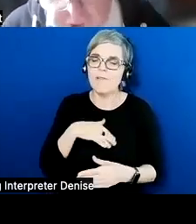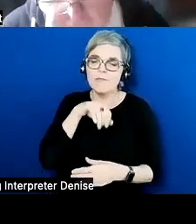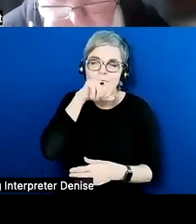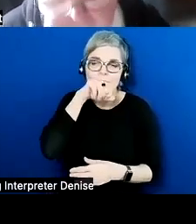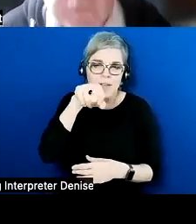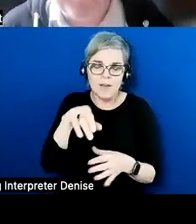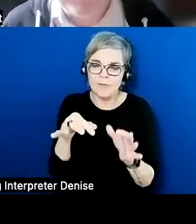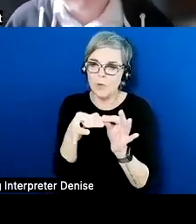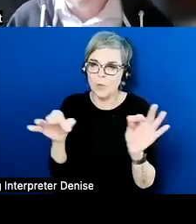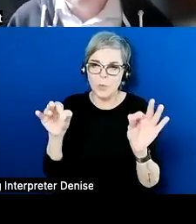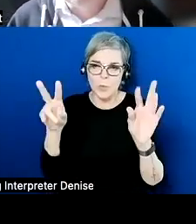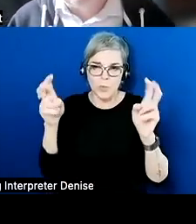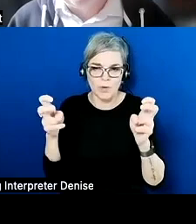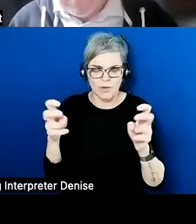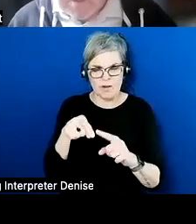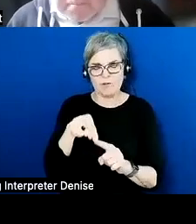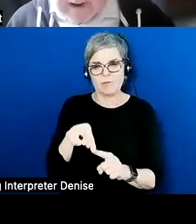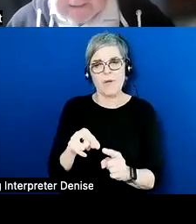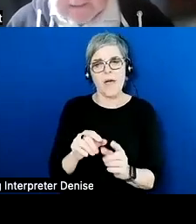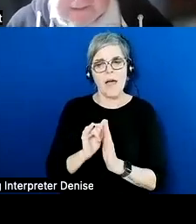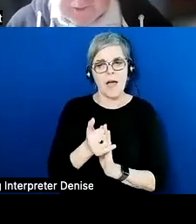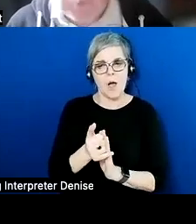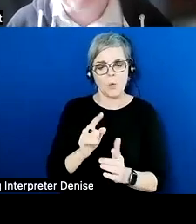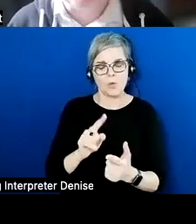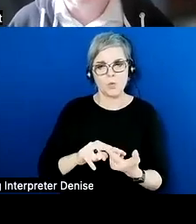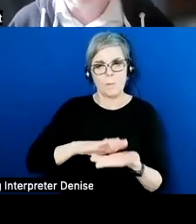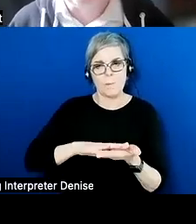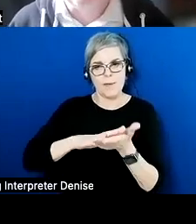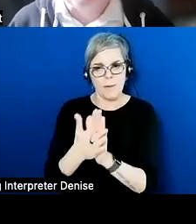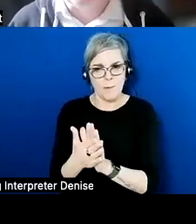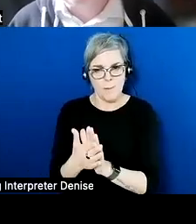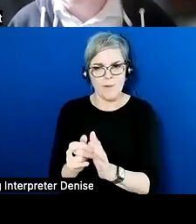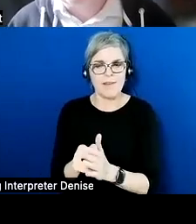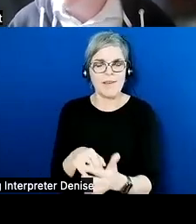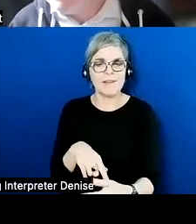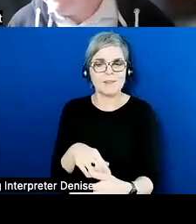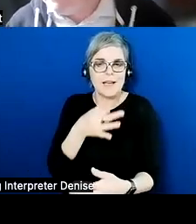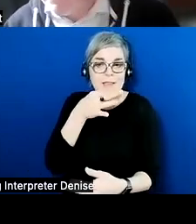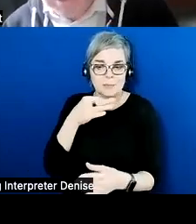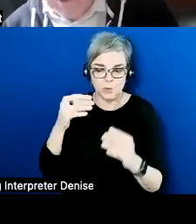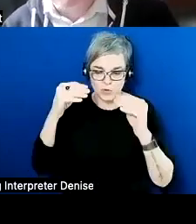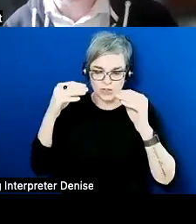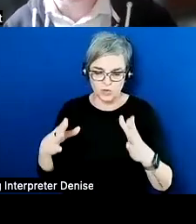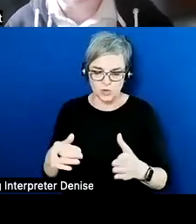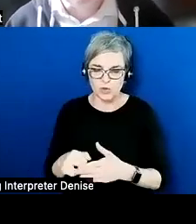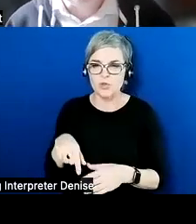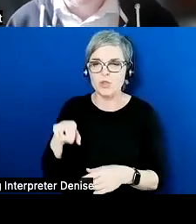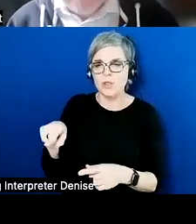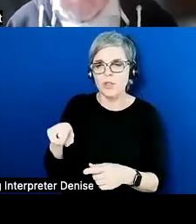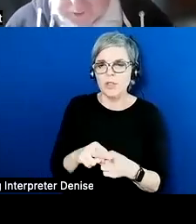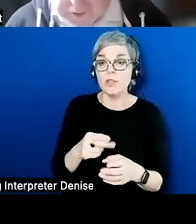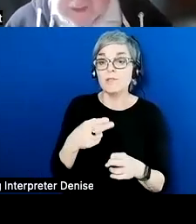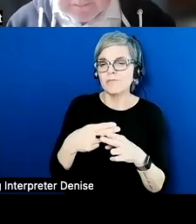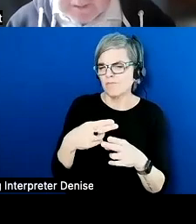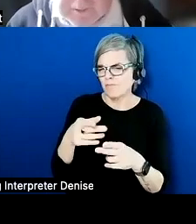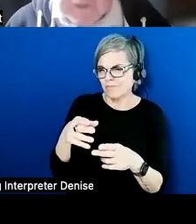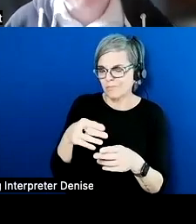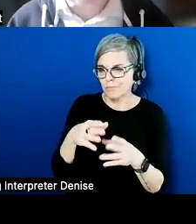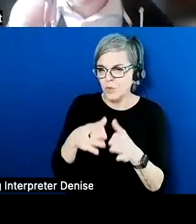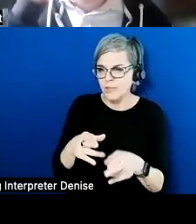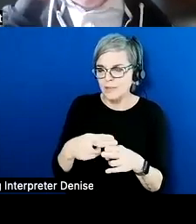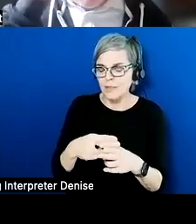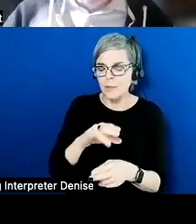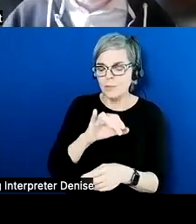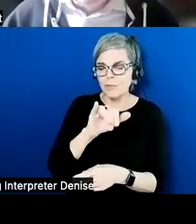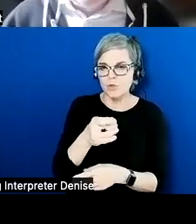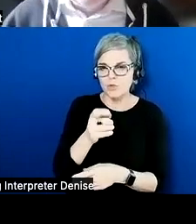called Jerry Bruner. I'll come back to that hopefully. If I don't, by the end of our 2 hours, you can ask me a question